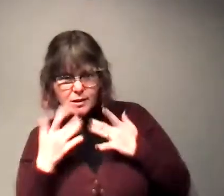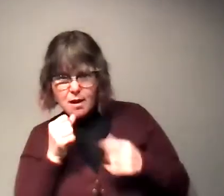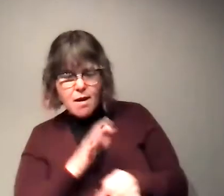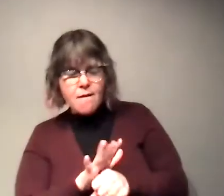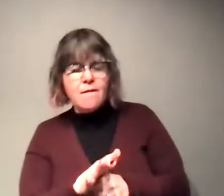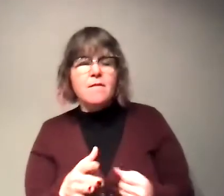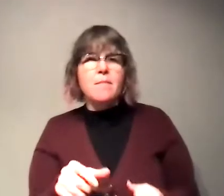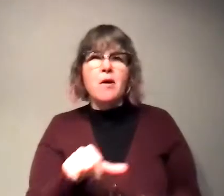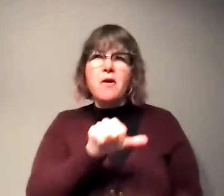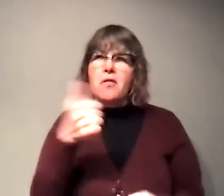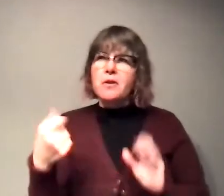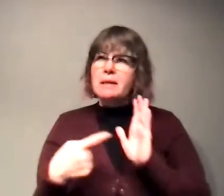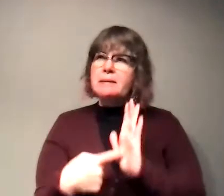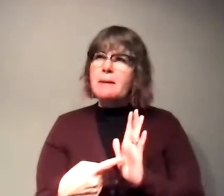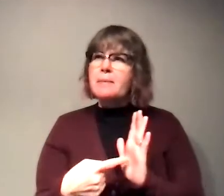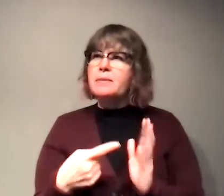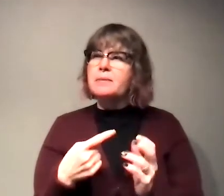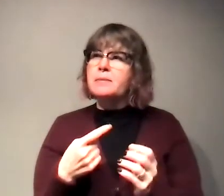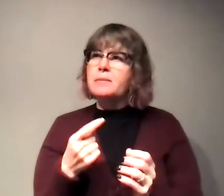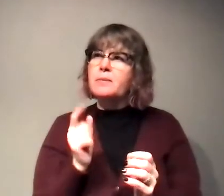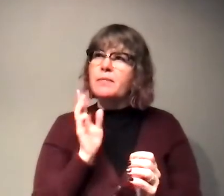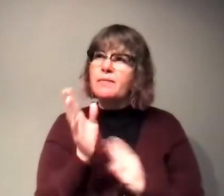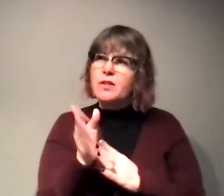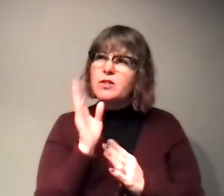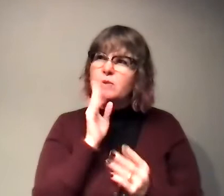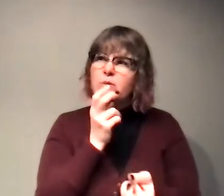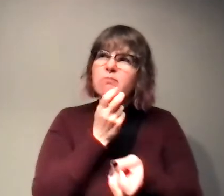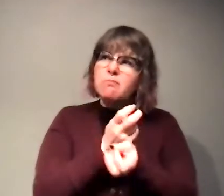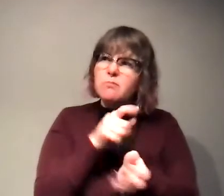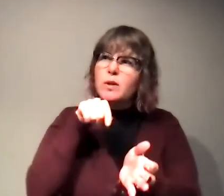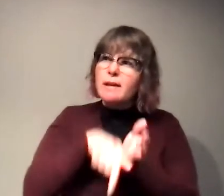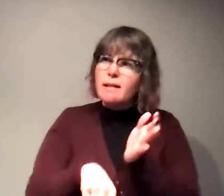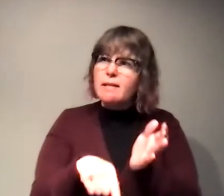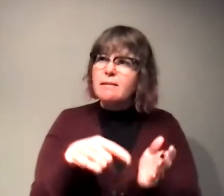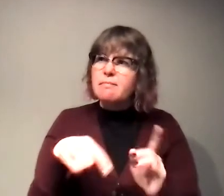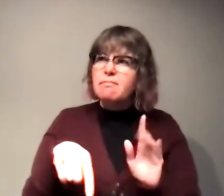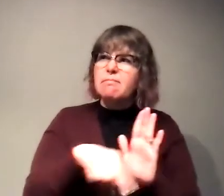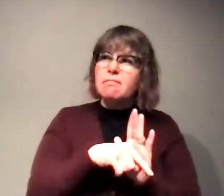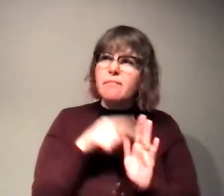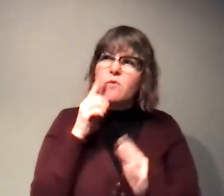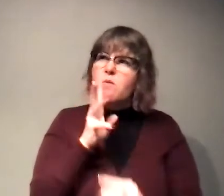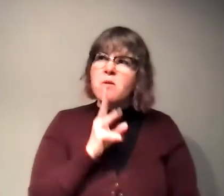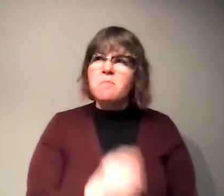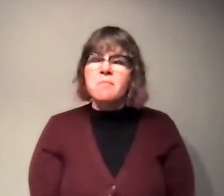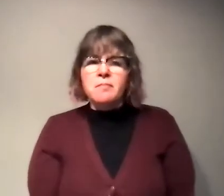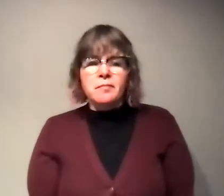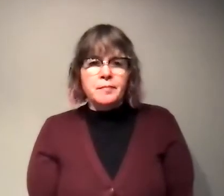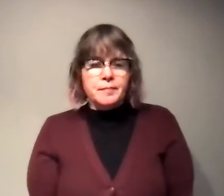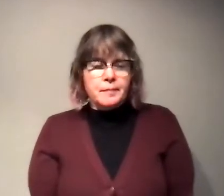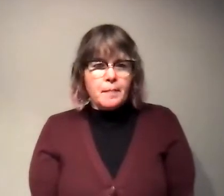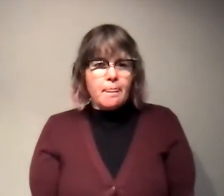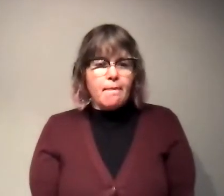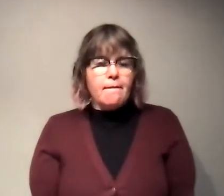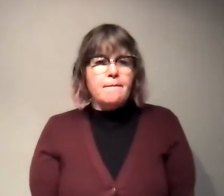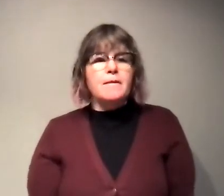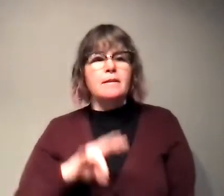can't think of a way off the top of my head that fish would be bad for the water. Sounds good. We've got a